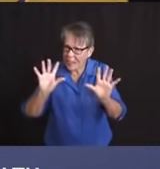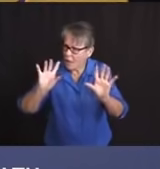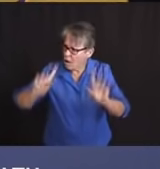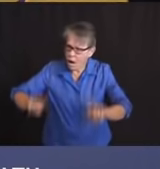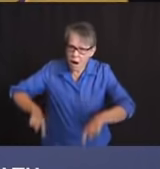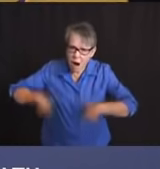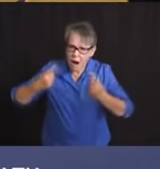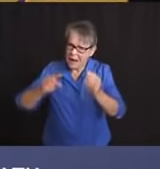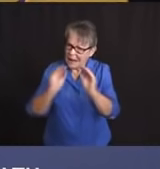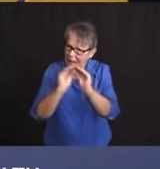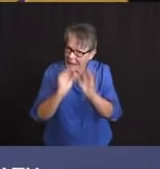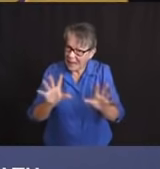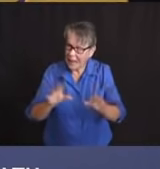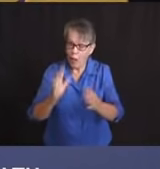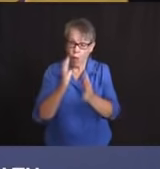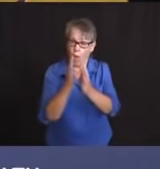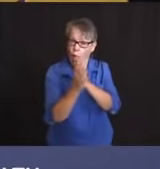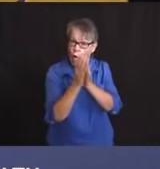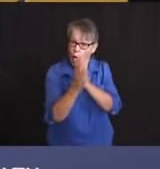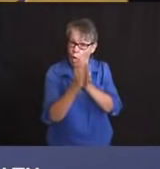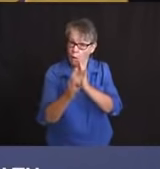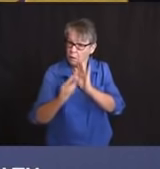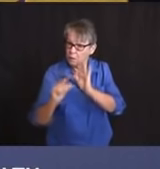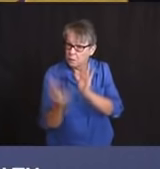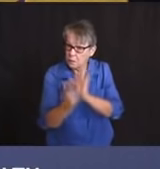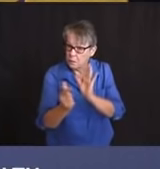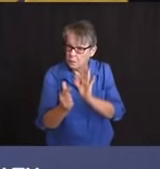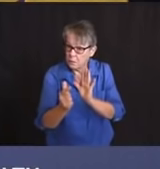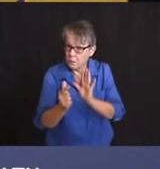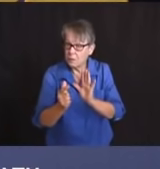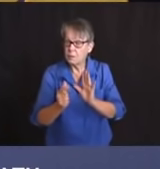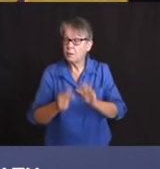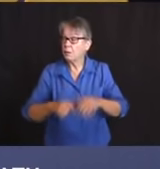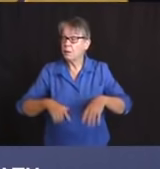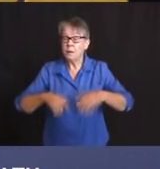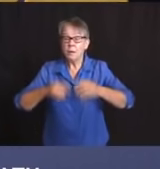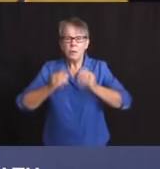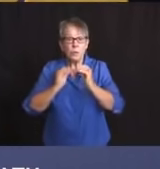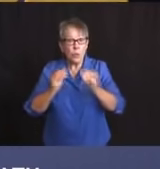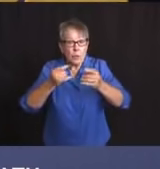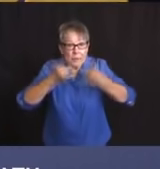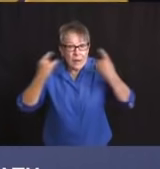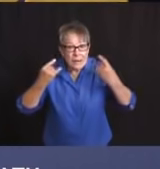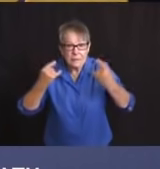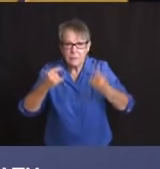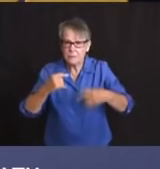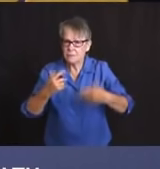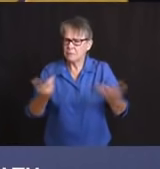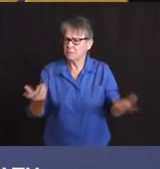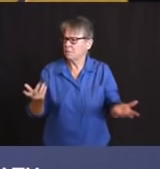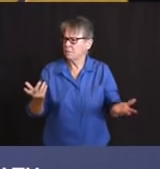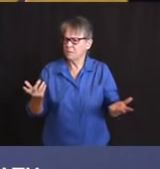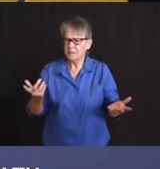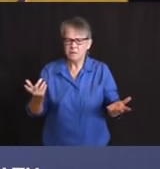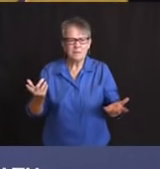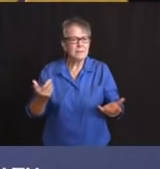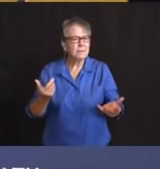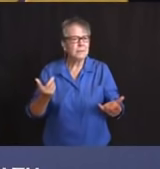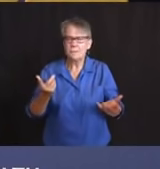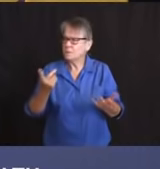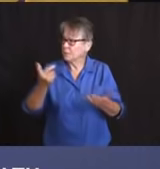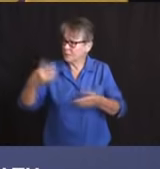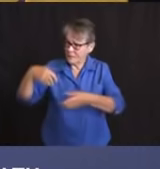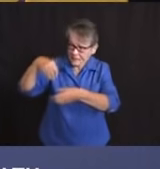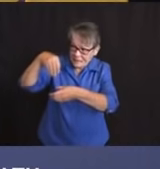indoors, but I don't think we endorse either, you are running a public health